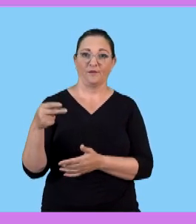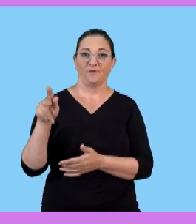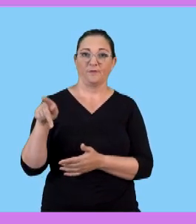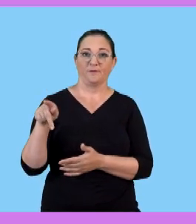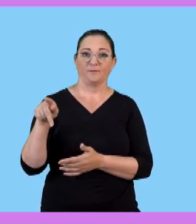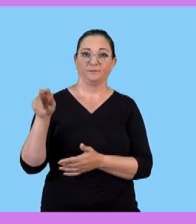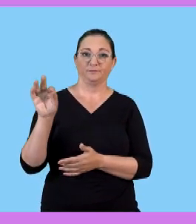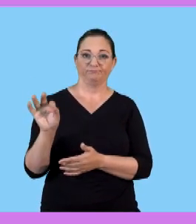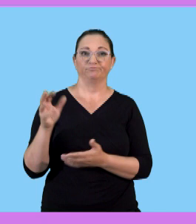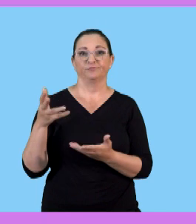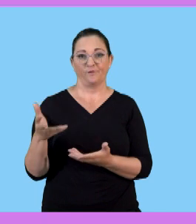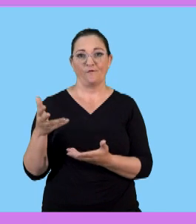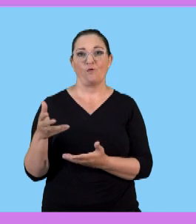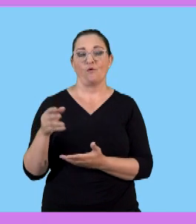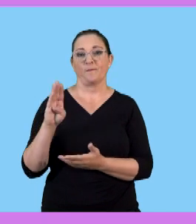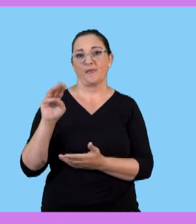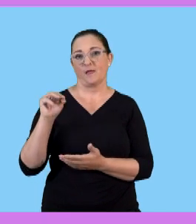percentile for BMI.